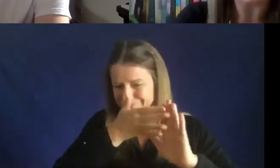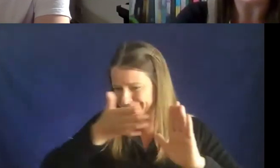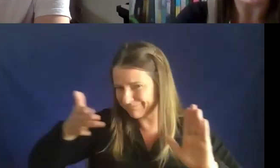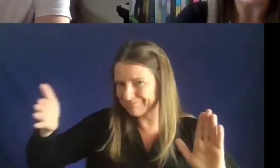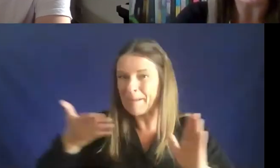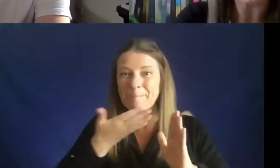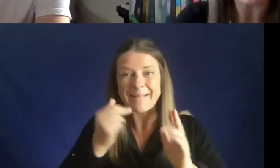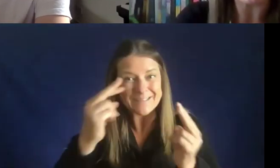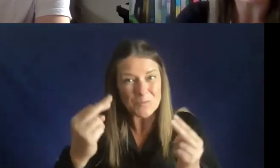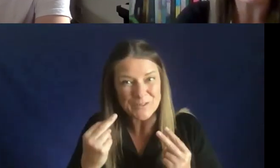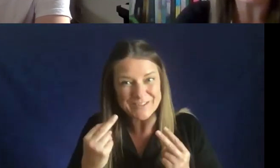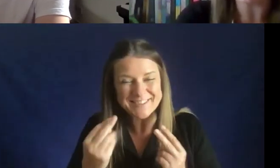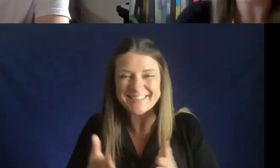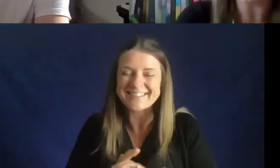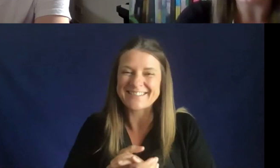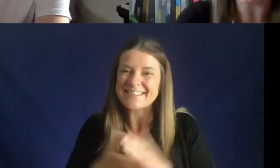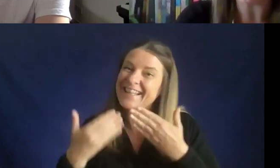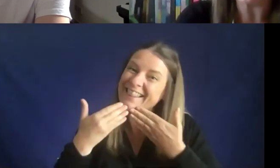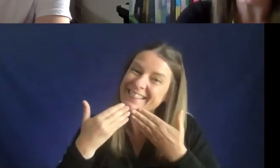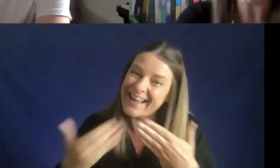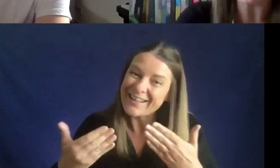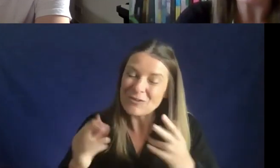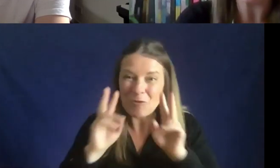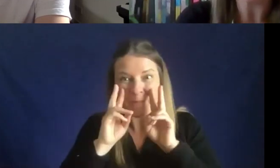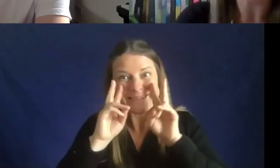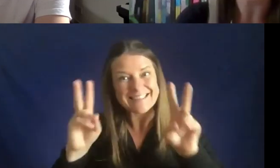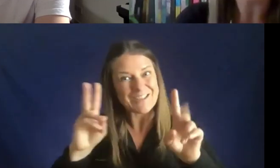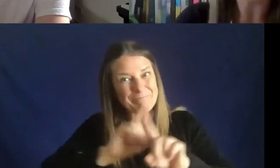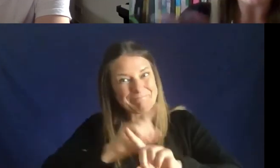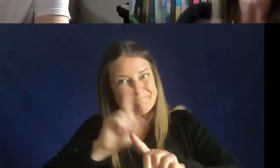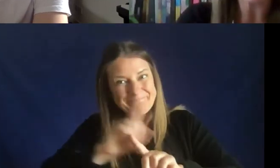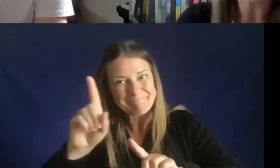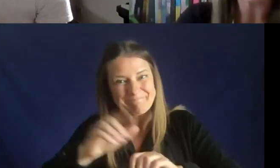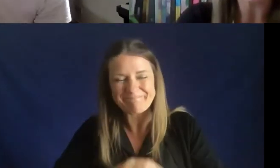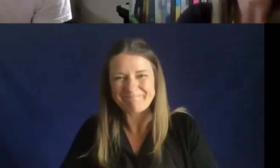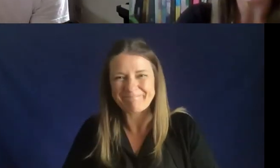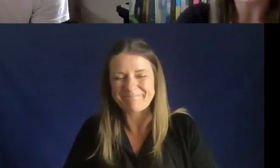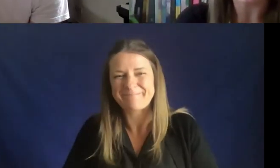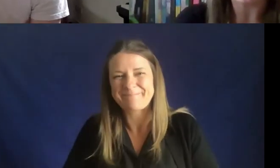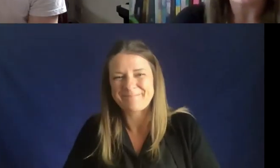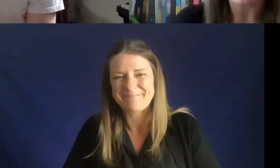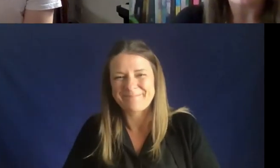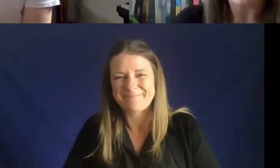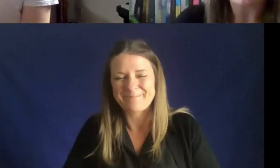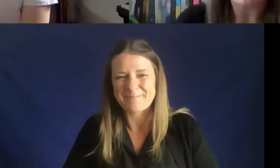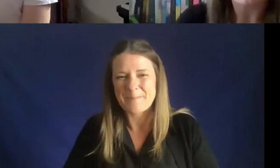thank you very much, and we will see you at the rest of the festival. Thank you.